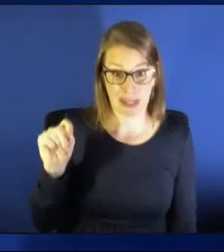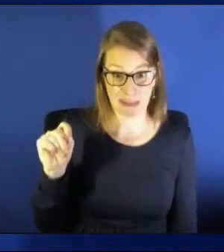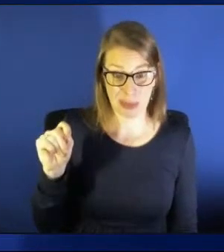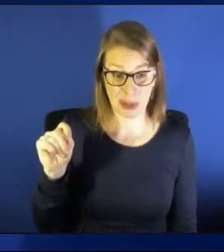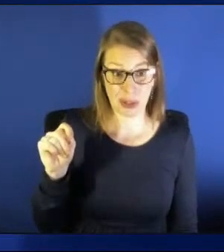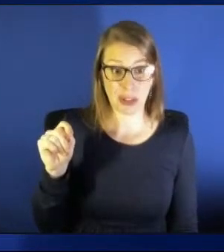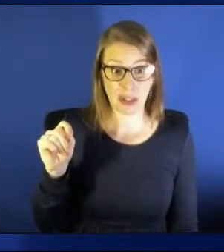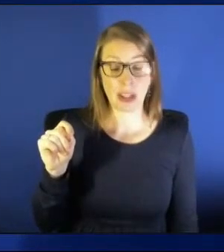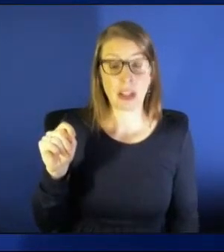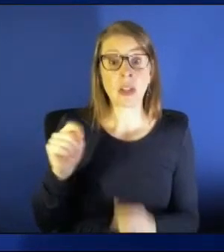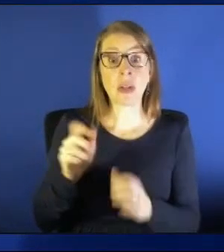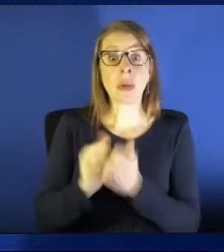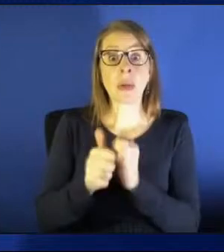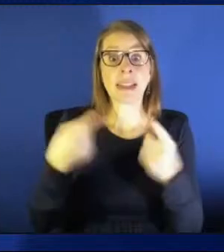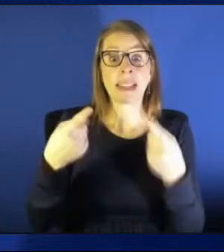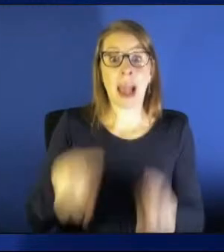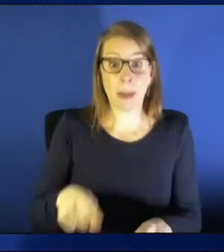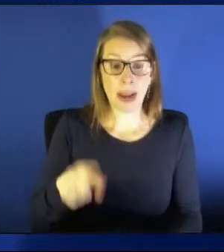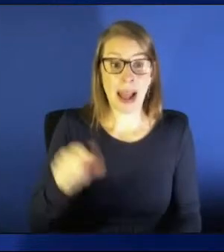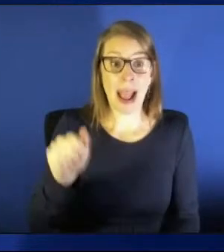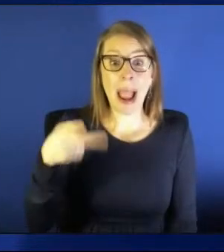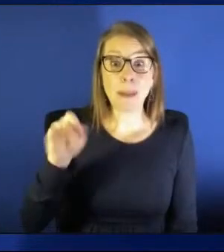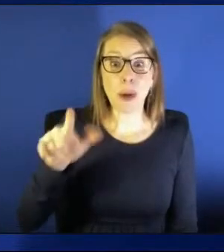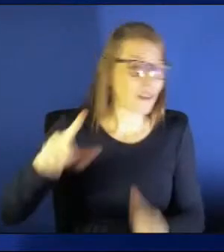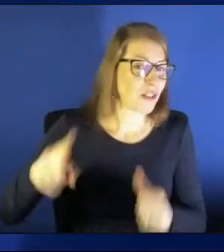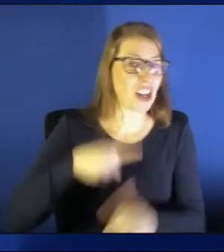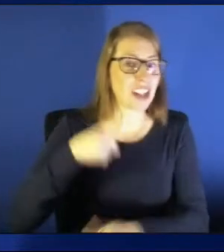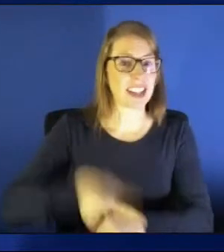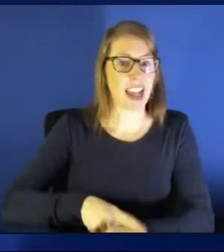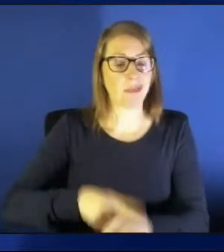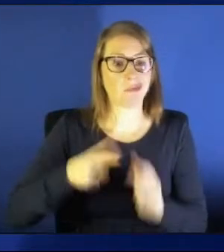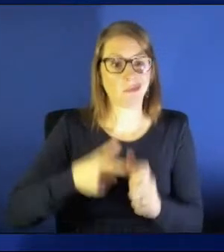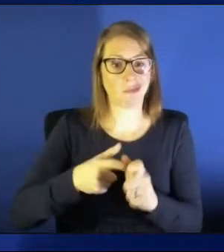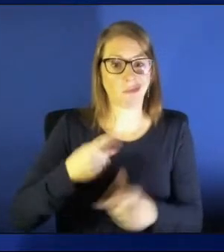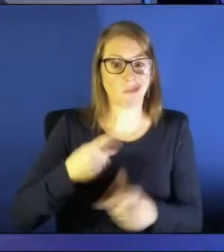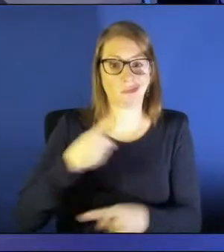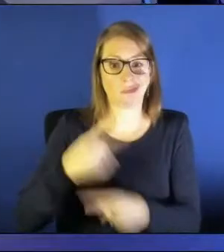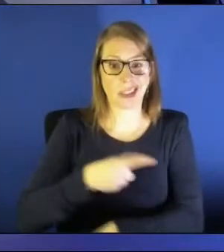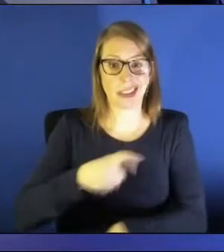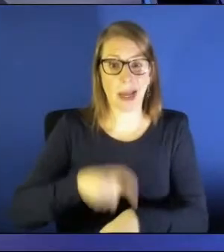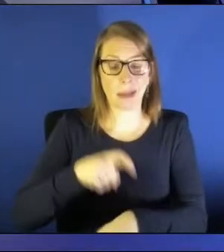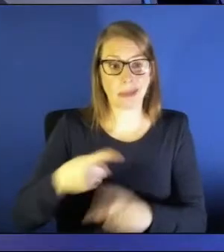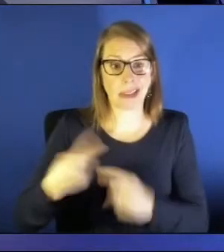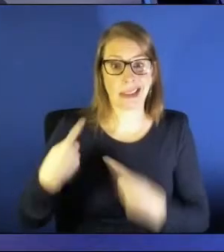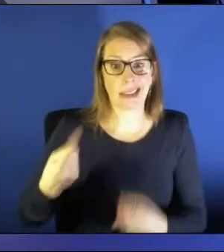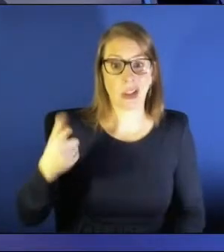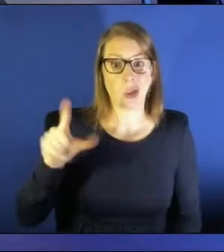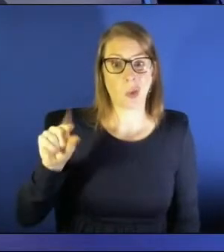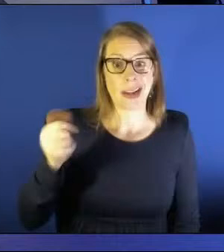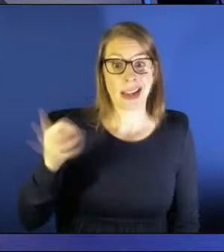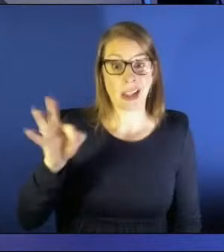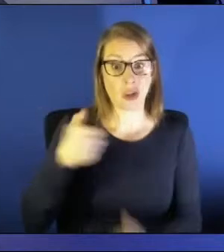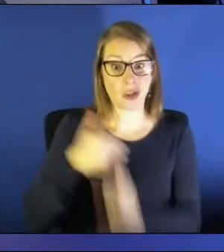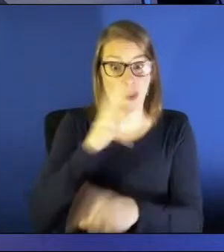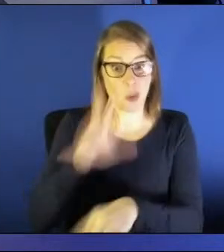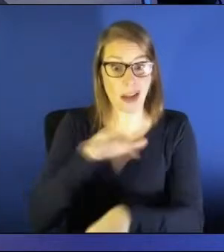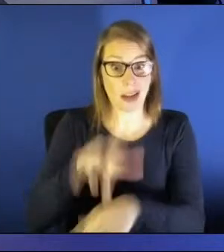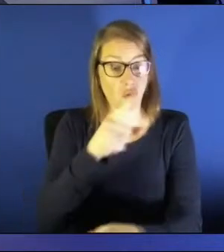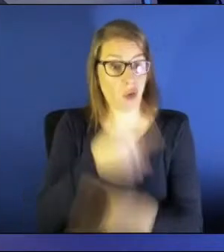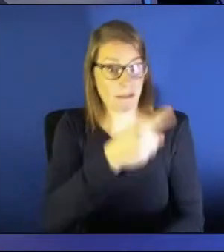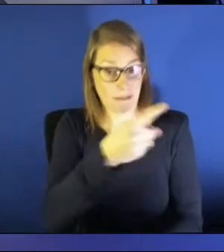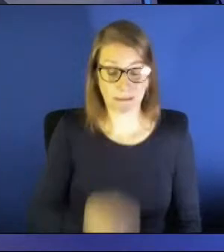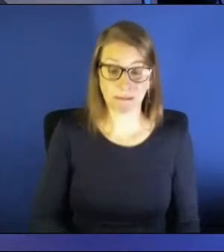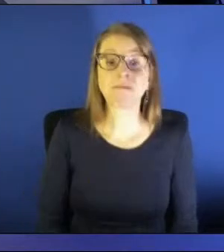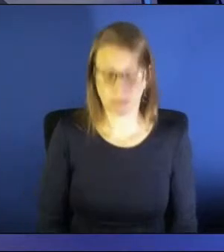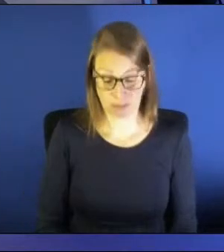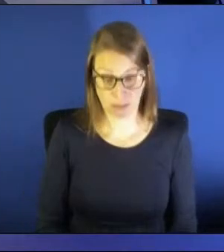coming up in April. Will be the first time that they've ran it on the regular time since 2019. And you will be at it. Indeed. Correct. Yes. Okay, so tell us now, I got to